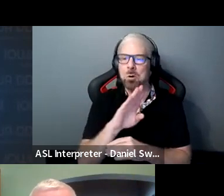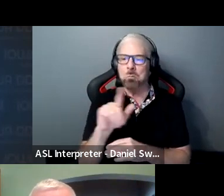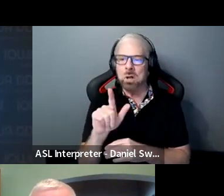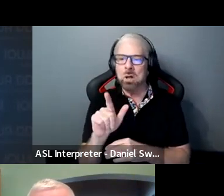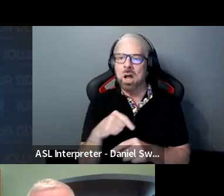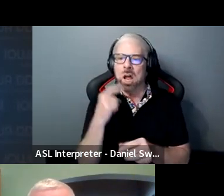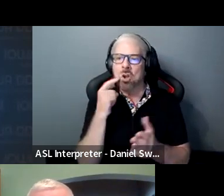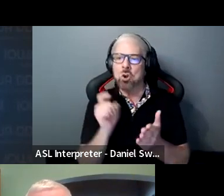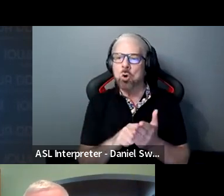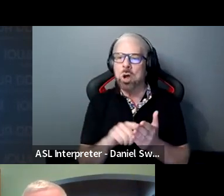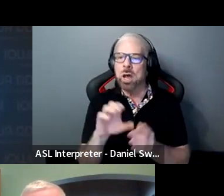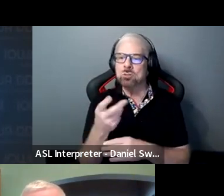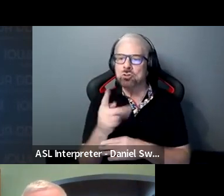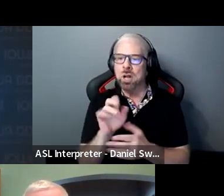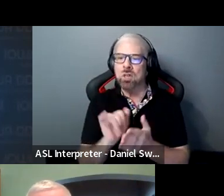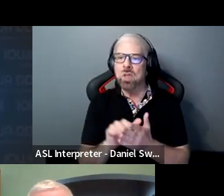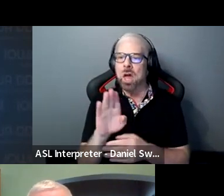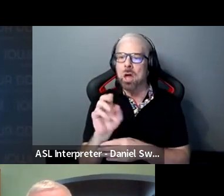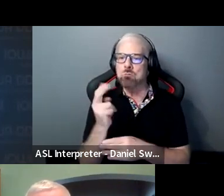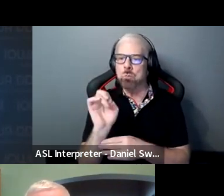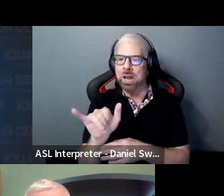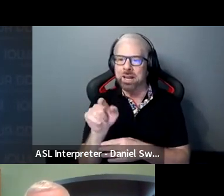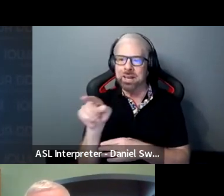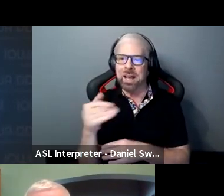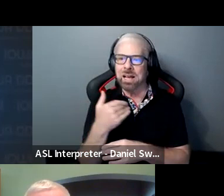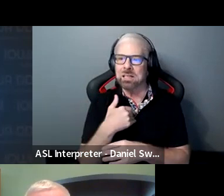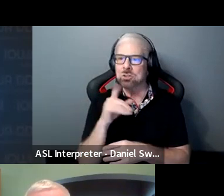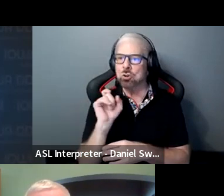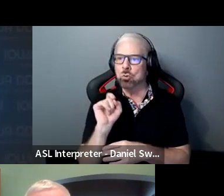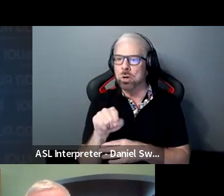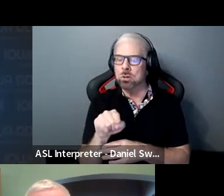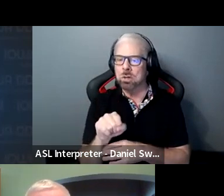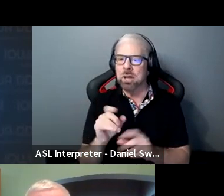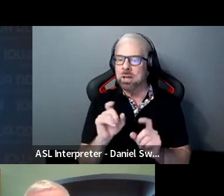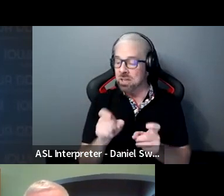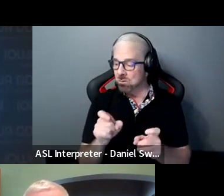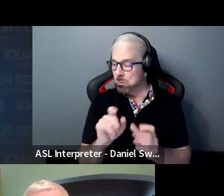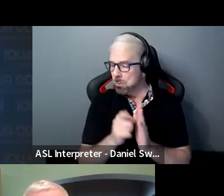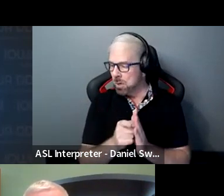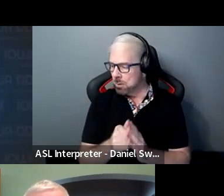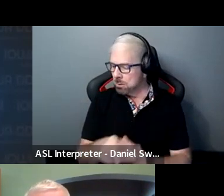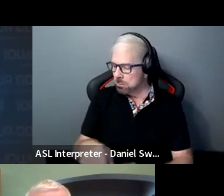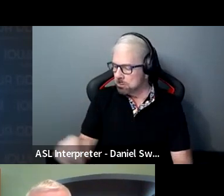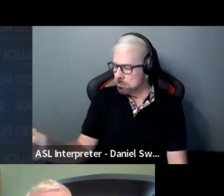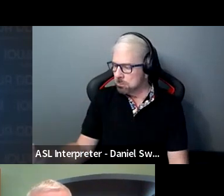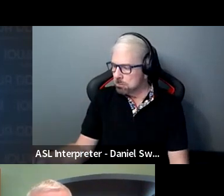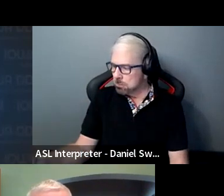that Brady has a question. If we can give him a minute. Sure.